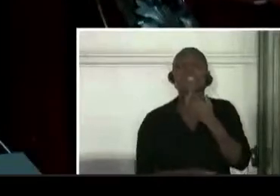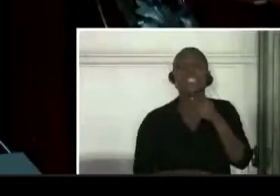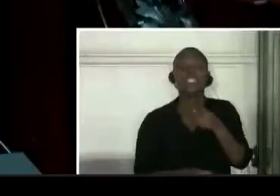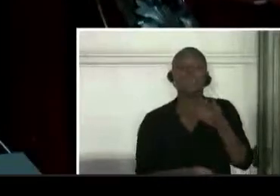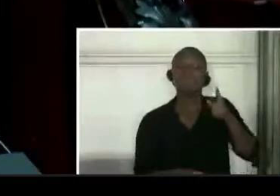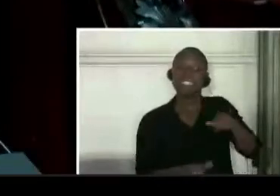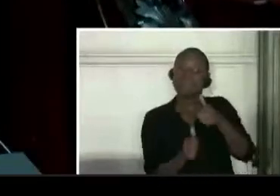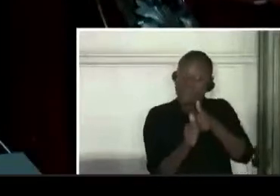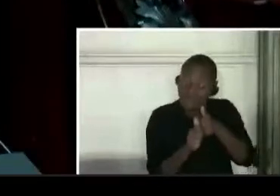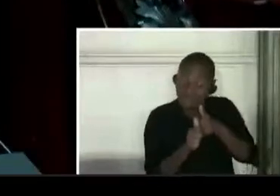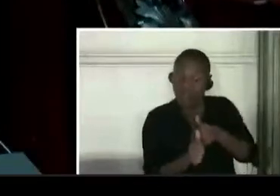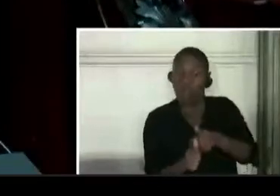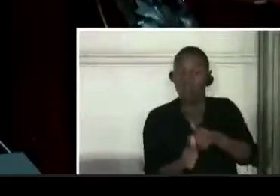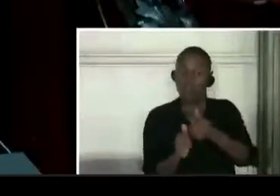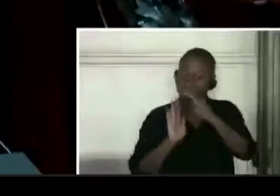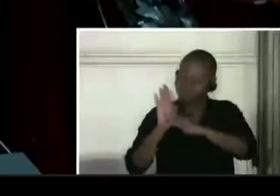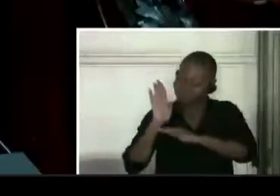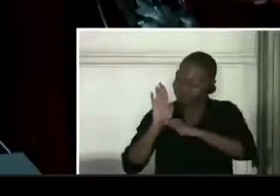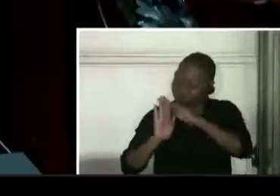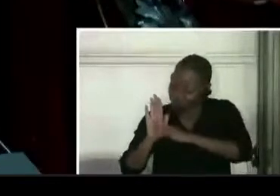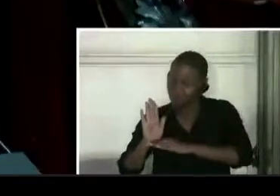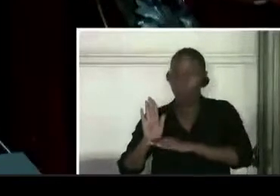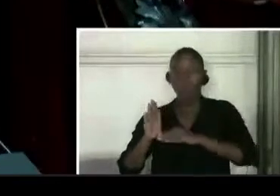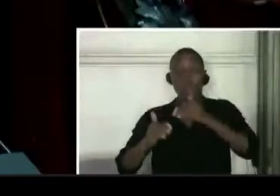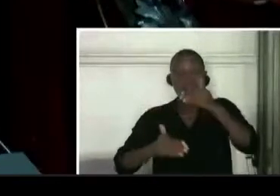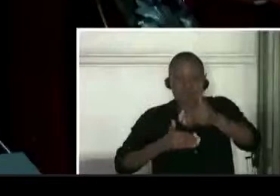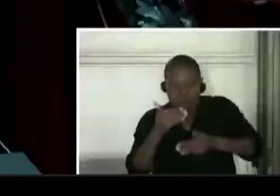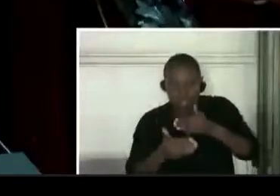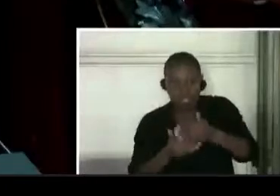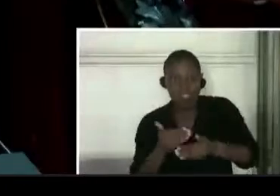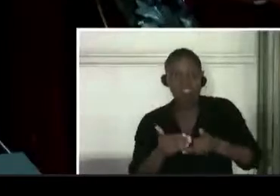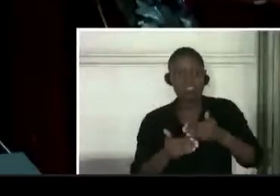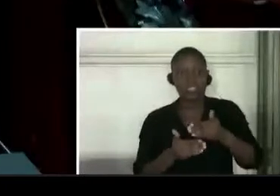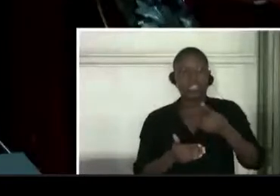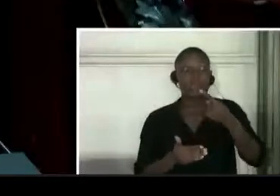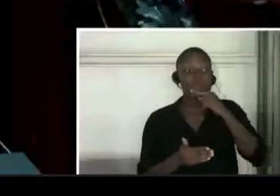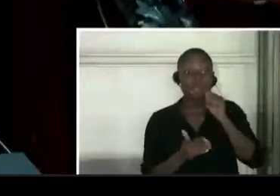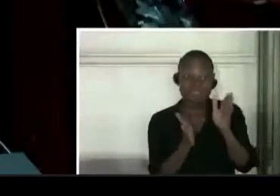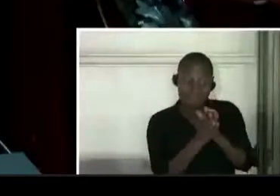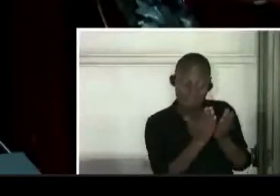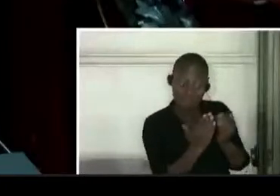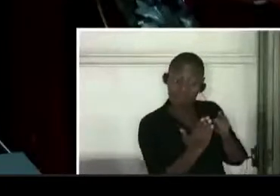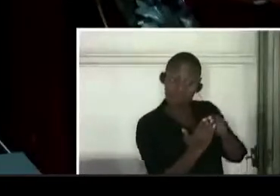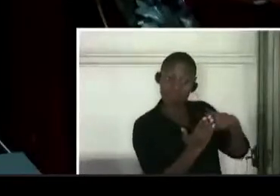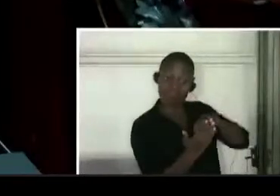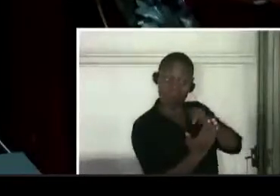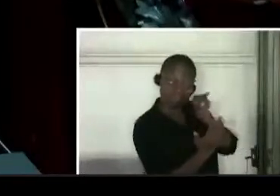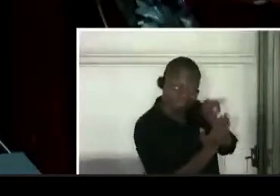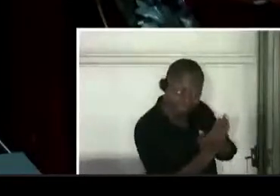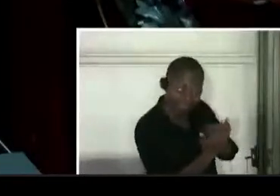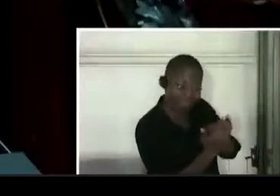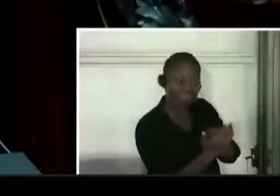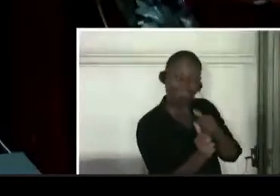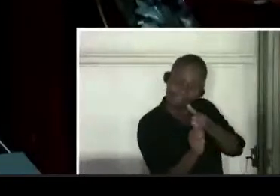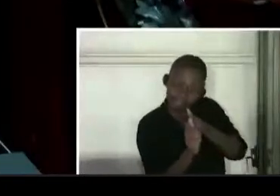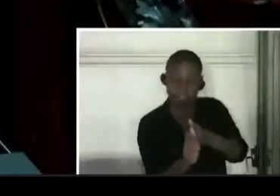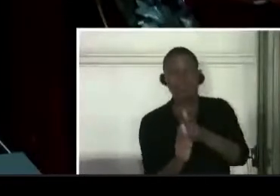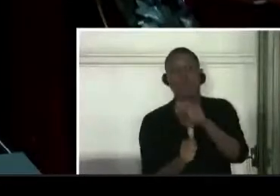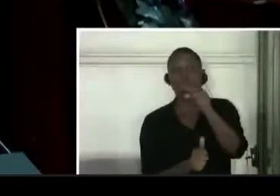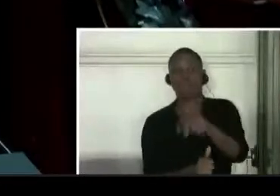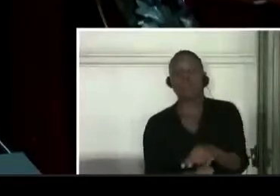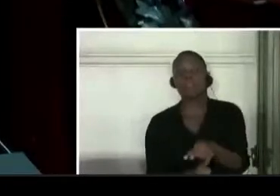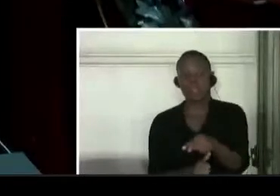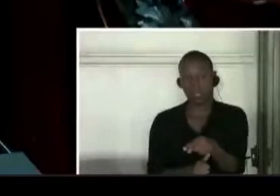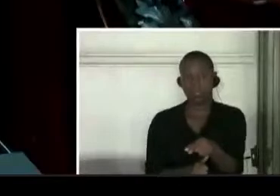follow prescripts as it is written in our books. We can't then flout regulation simply because we want to